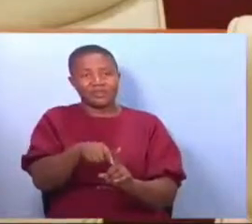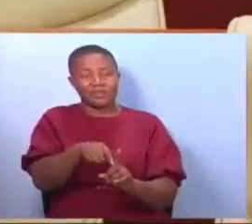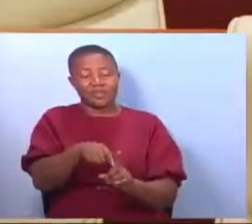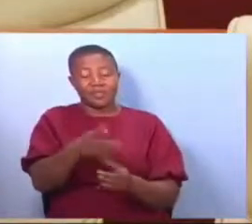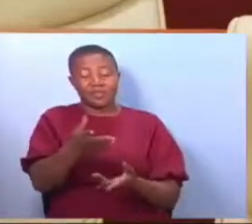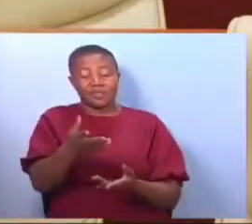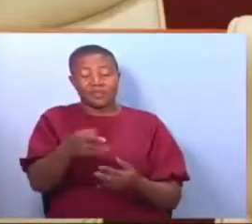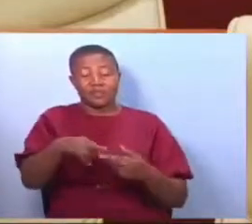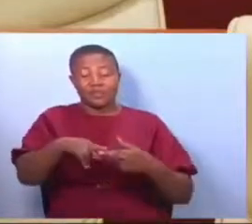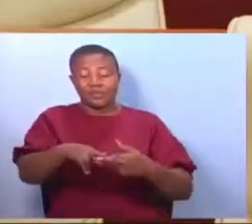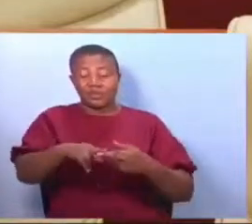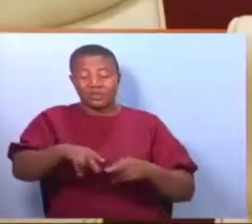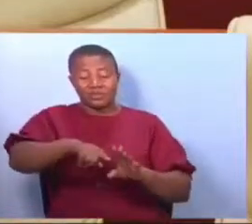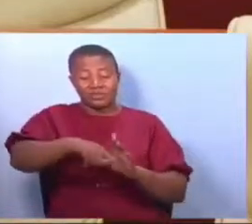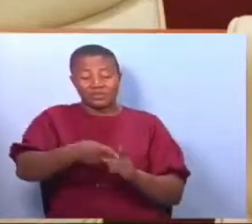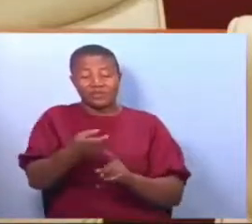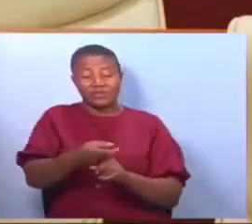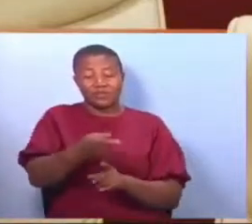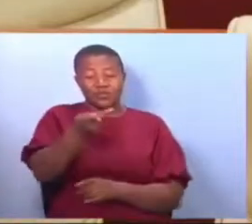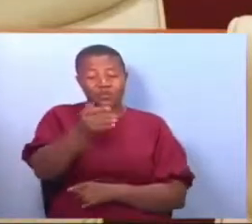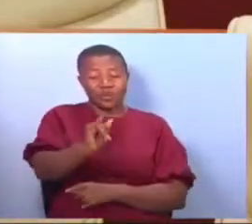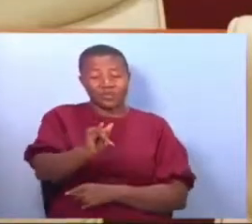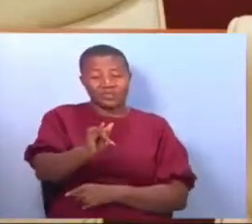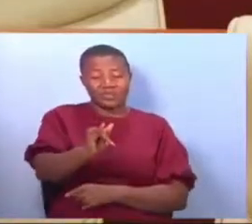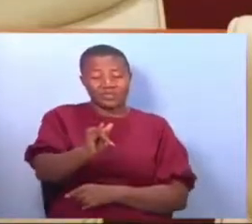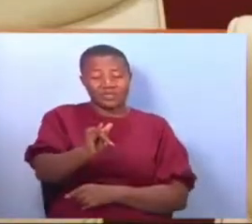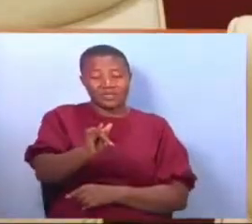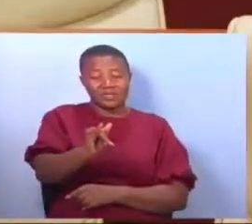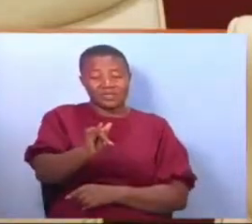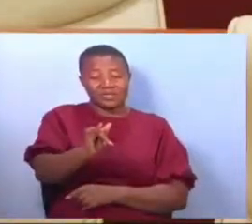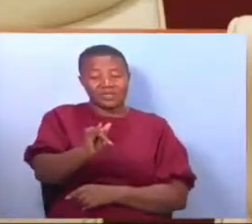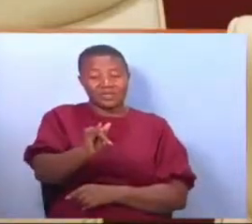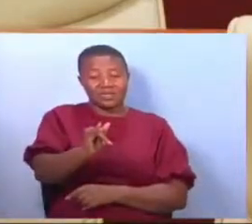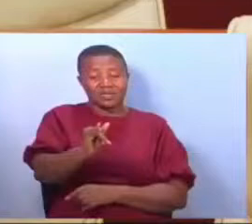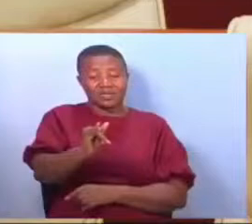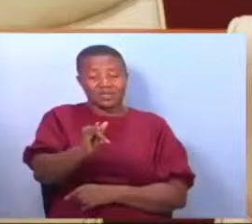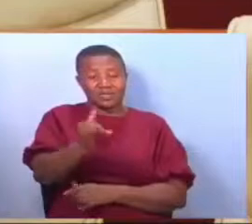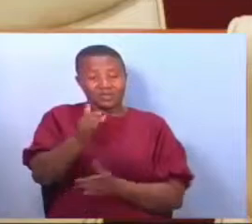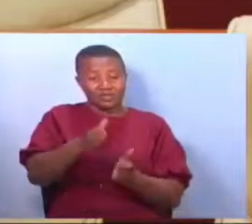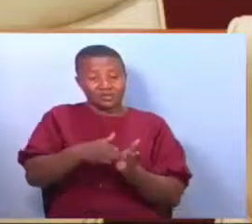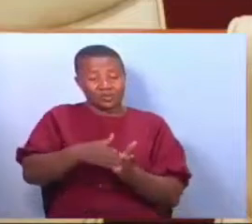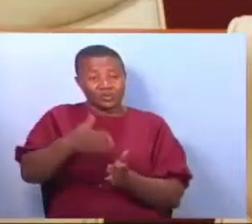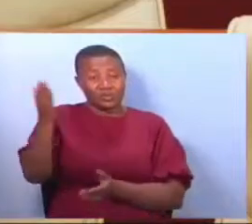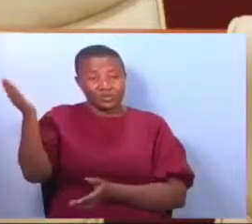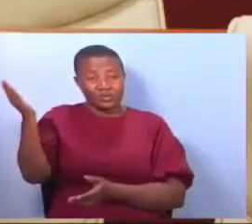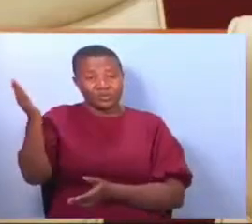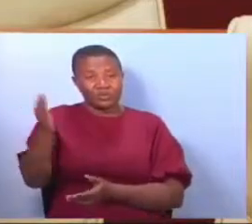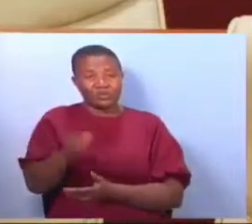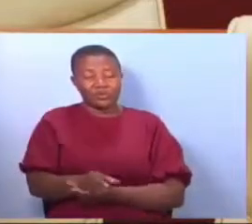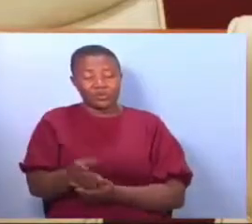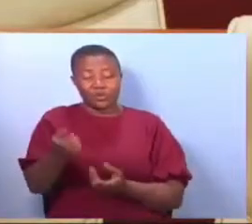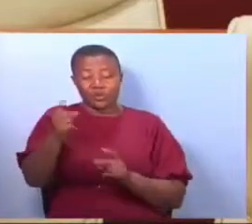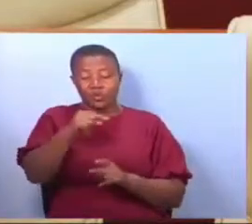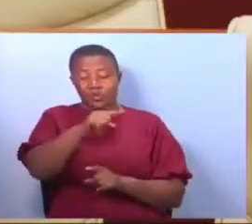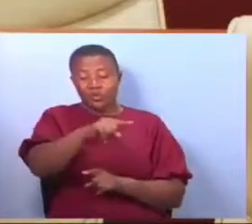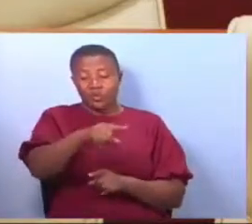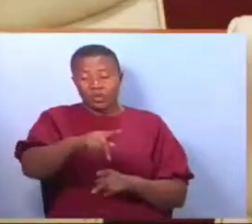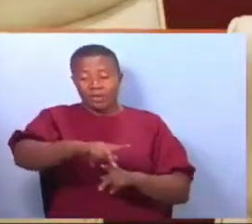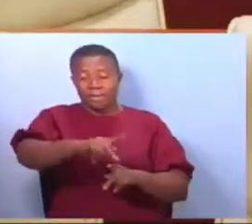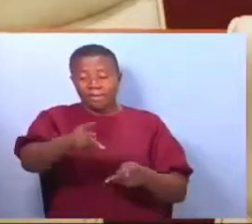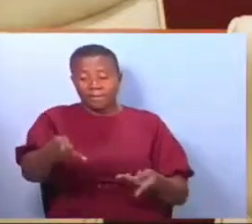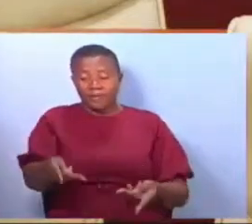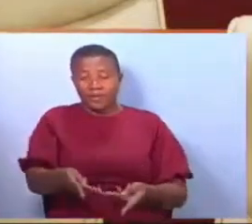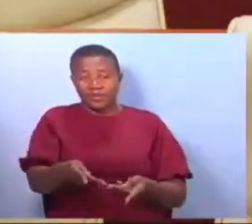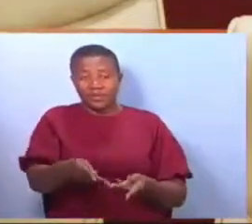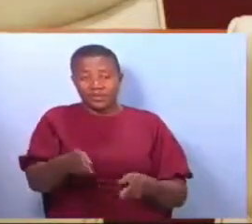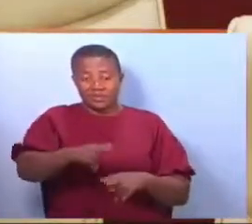Kumasi KMUST campus precisely when he was the party chairperson for Forikrom and I was a